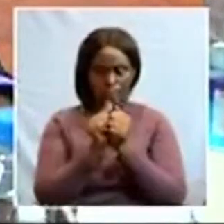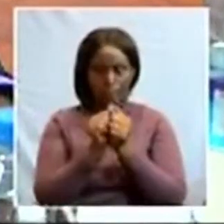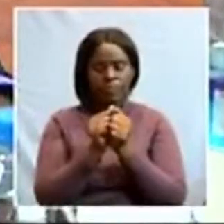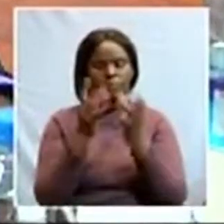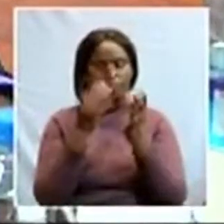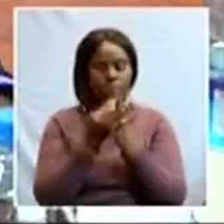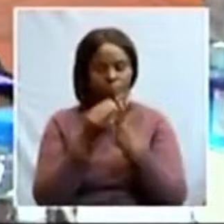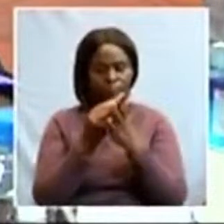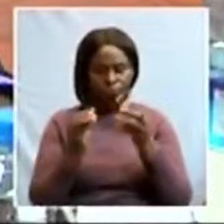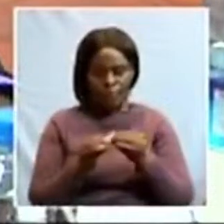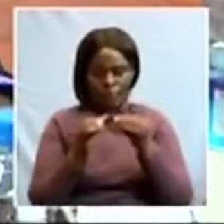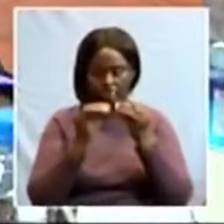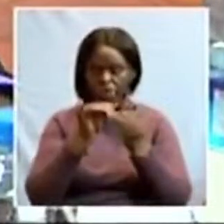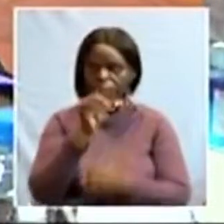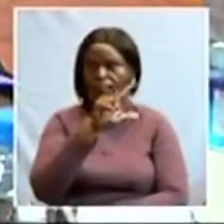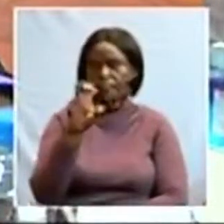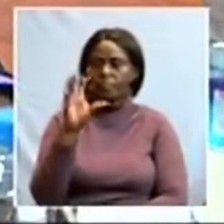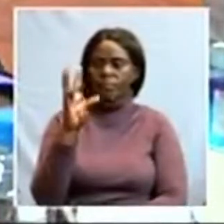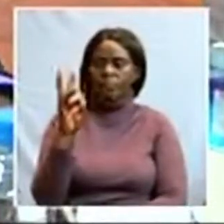amounts totaling to